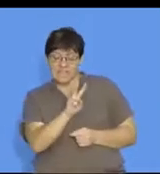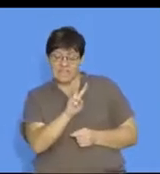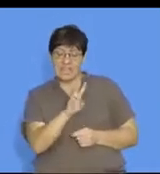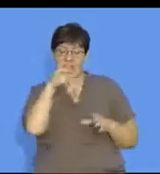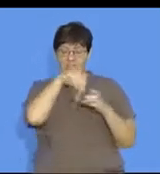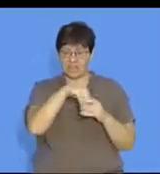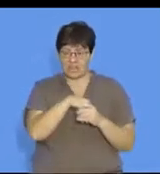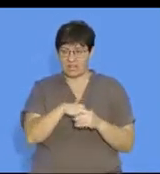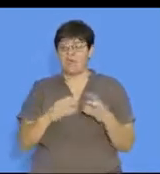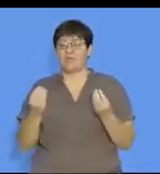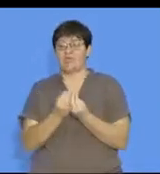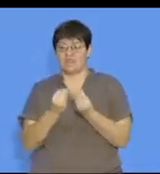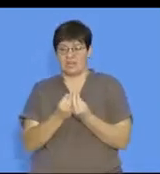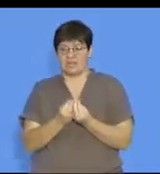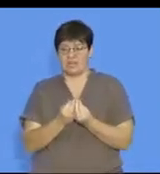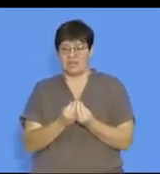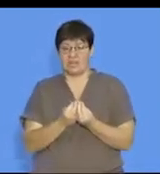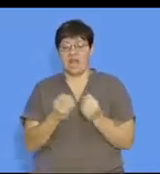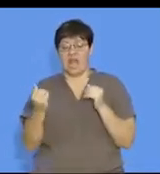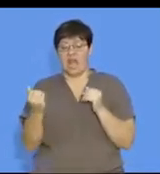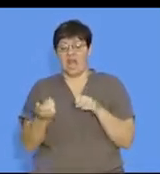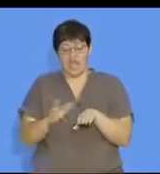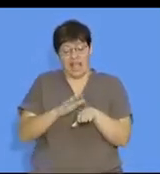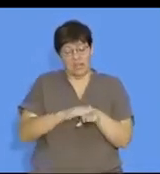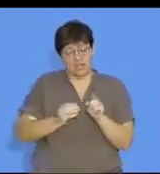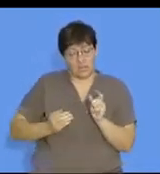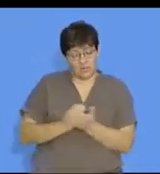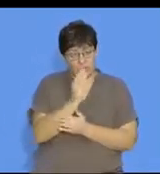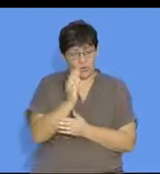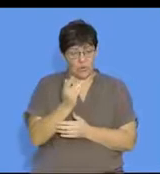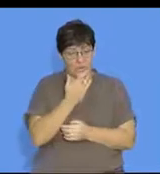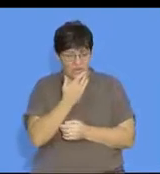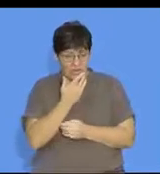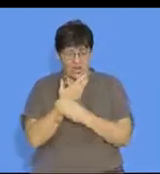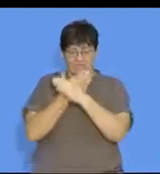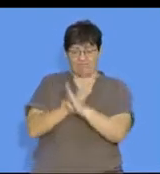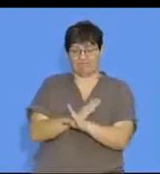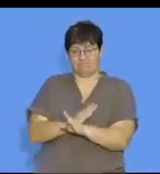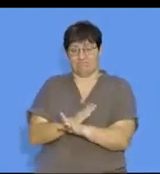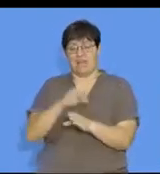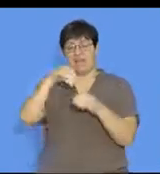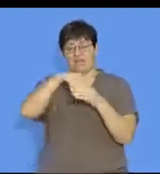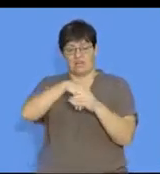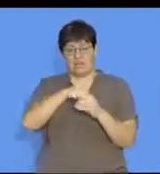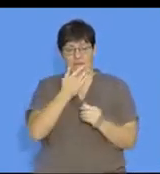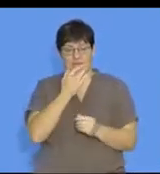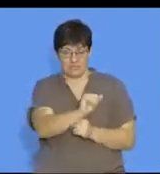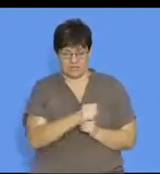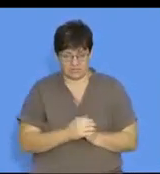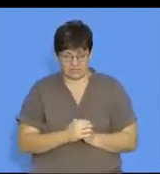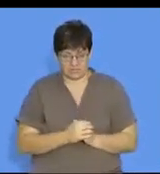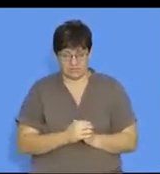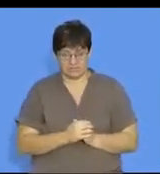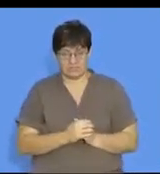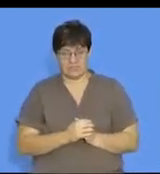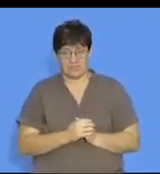our V internal is equals to the product of the current passing through the battery and the internal resistance